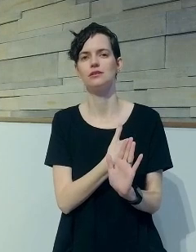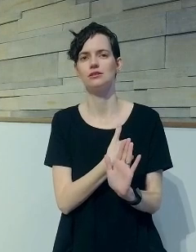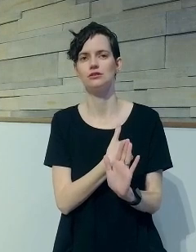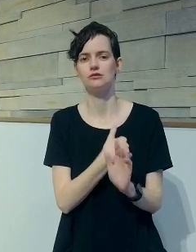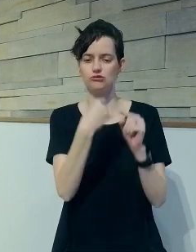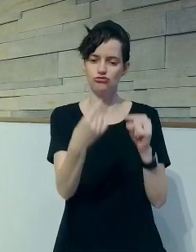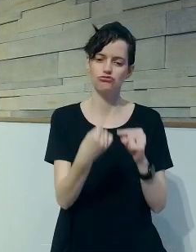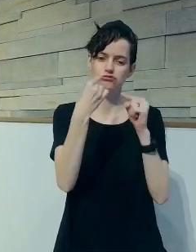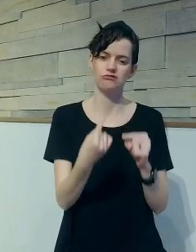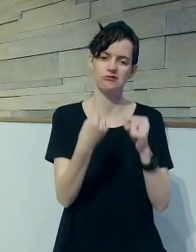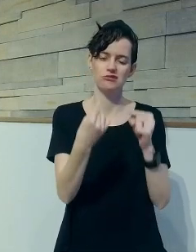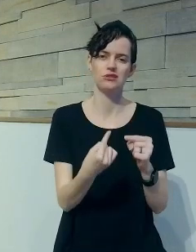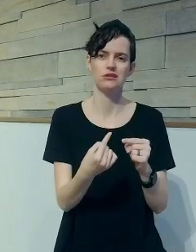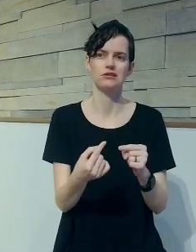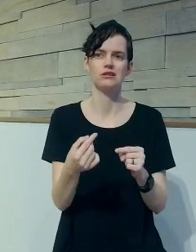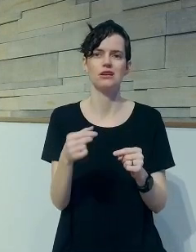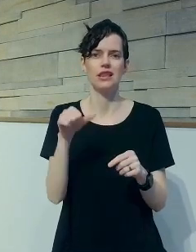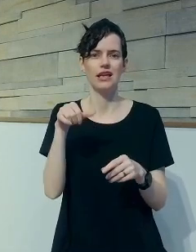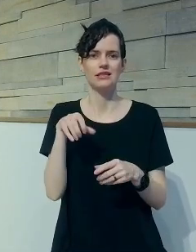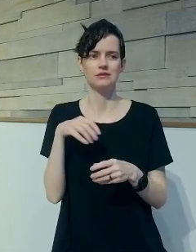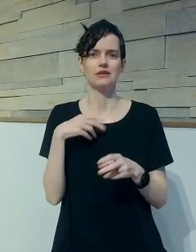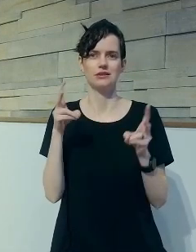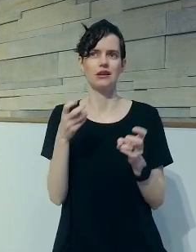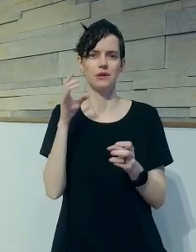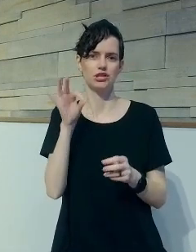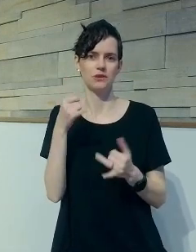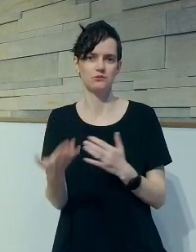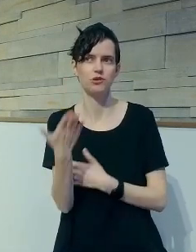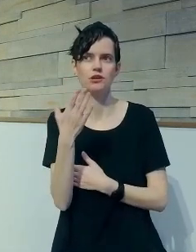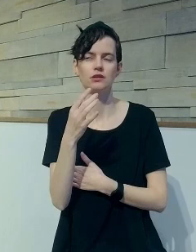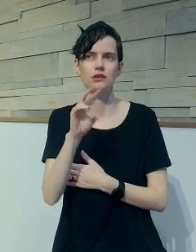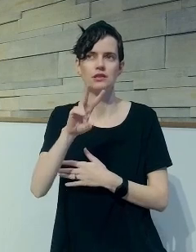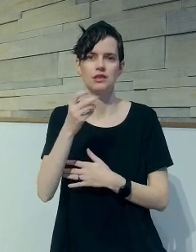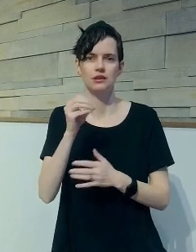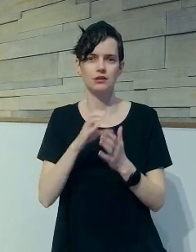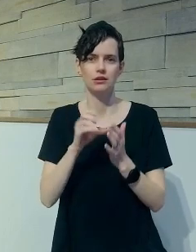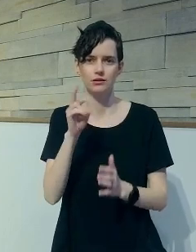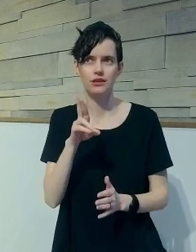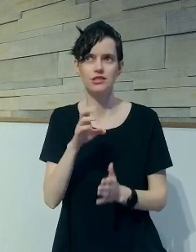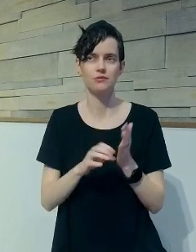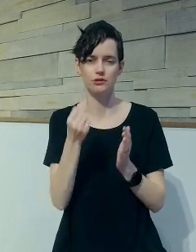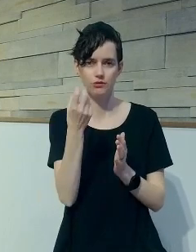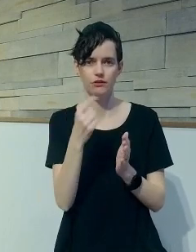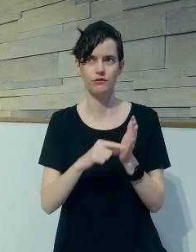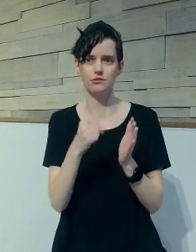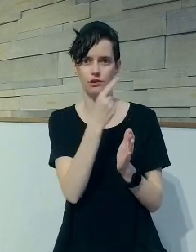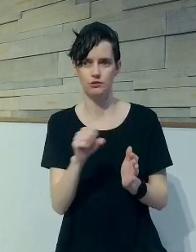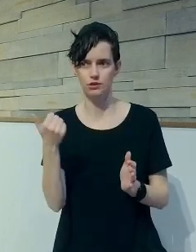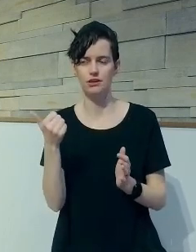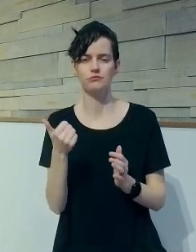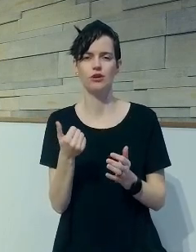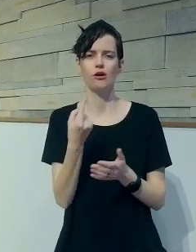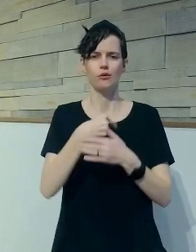Trials and tests and trials, Satan's my sermon this morning, 2 Corinthians chapter 12. Only one more week after this week in this passage here,